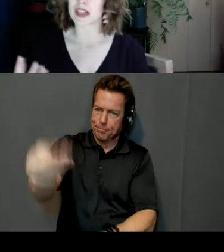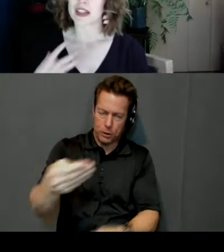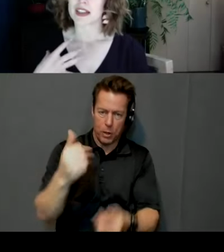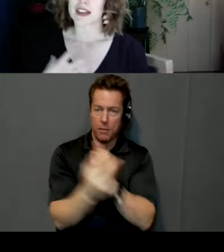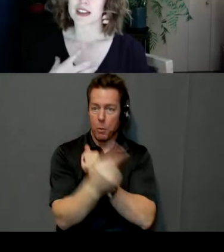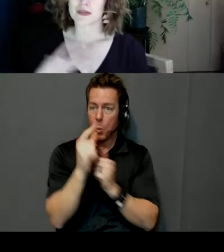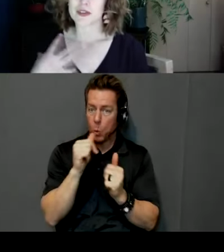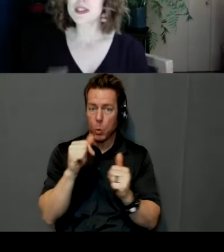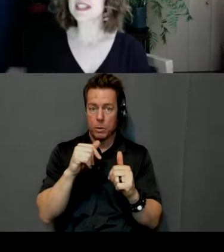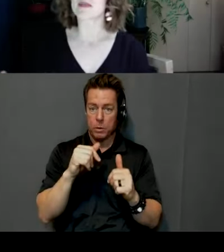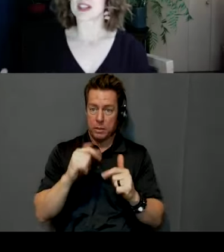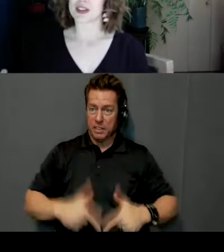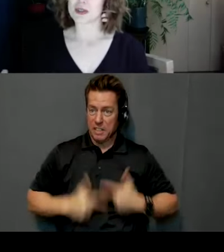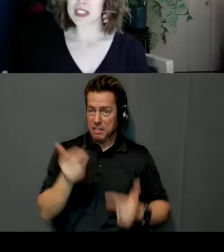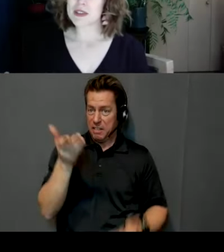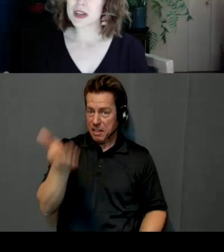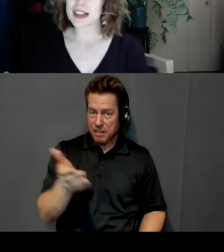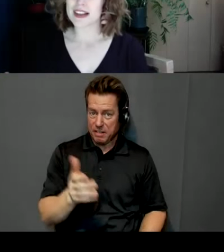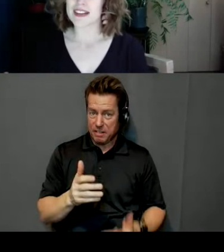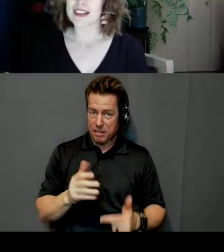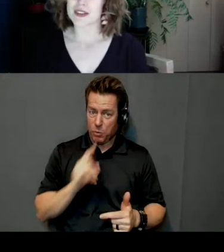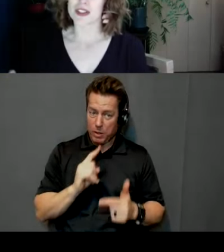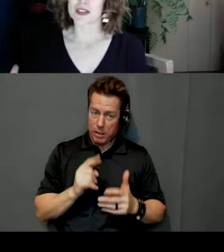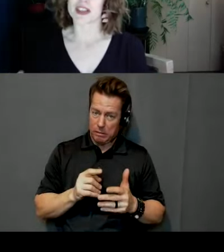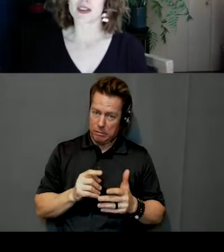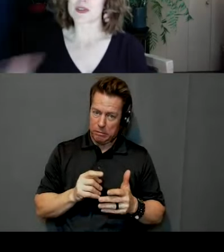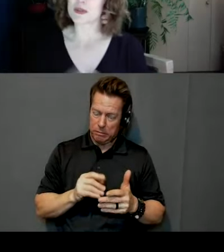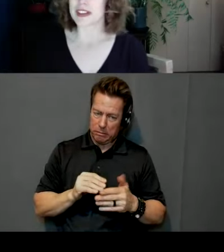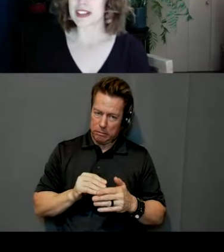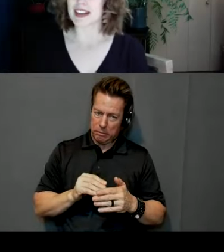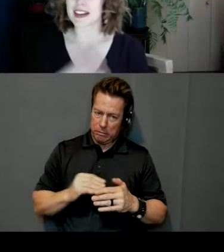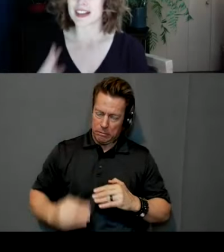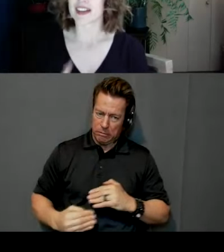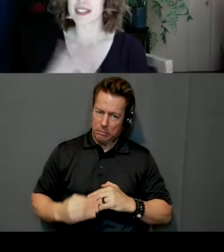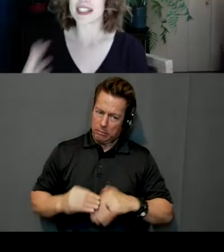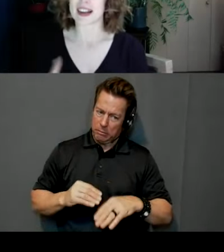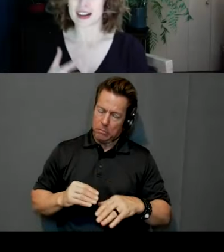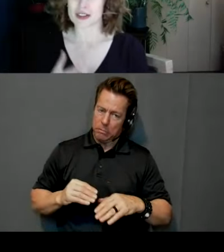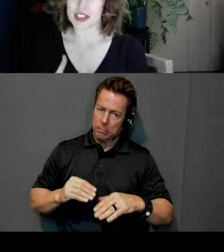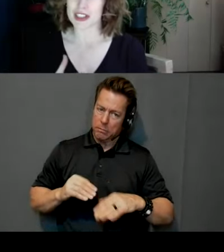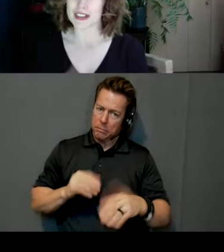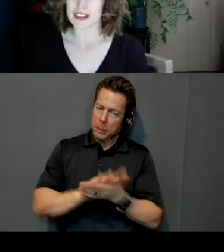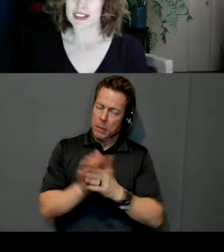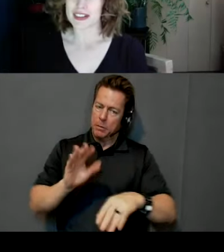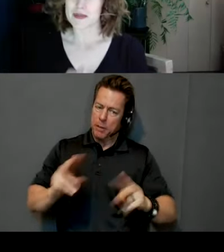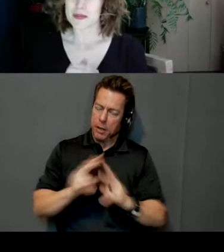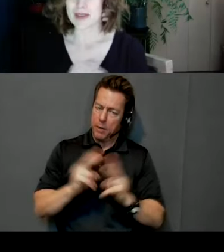of infuses something new into it, and so it's always really exciting to kind of see that